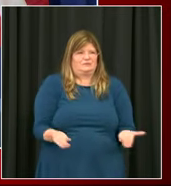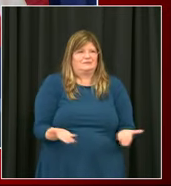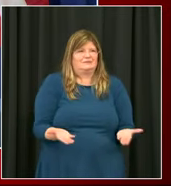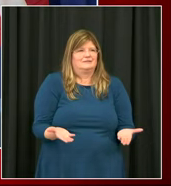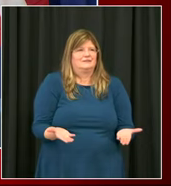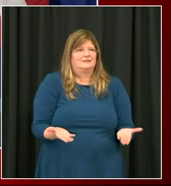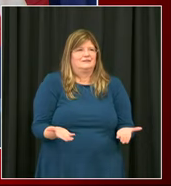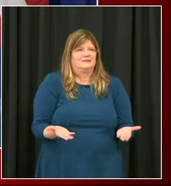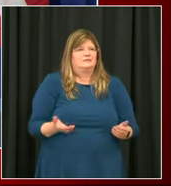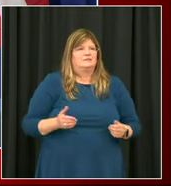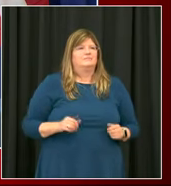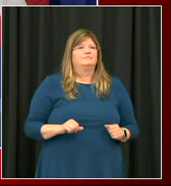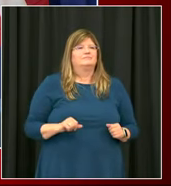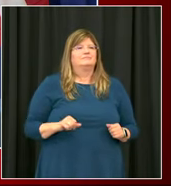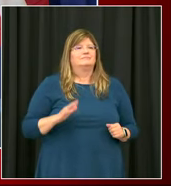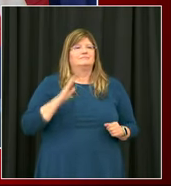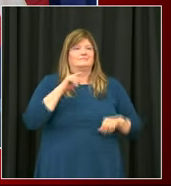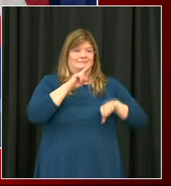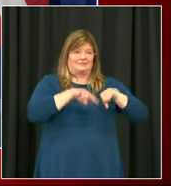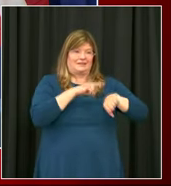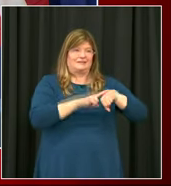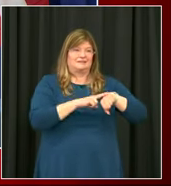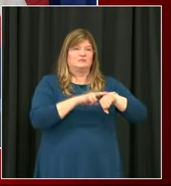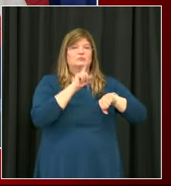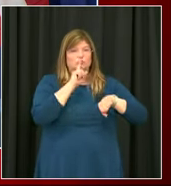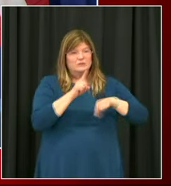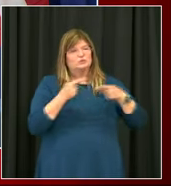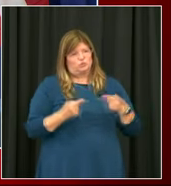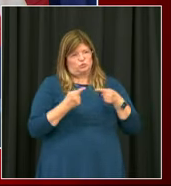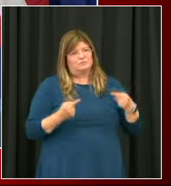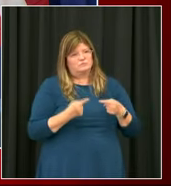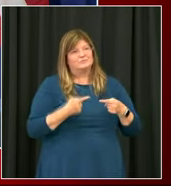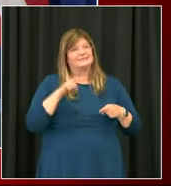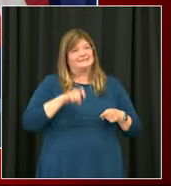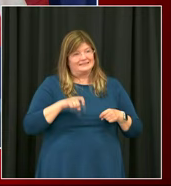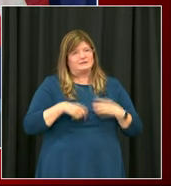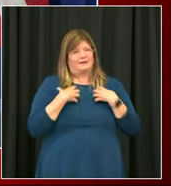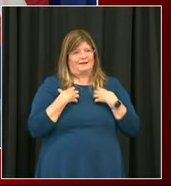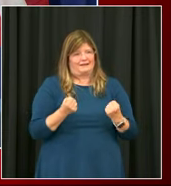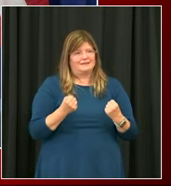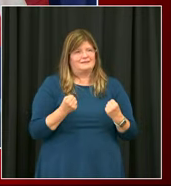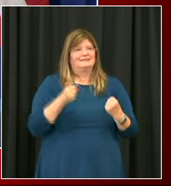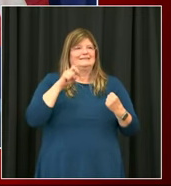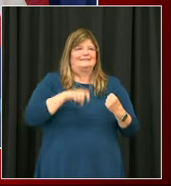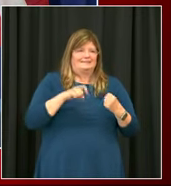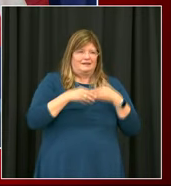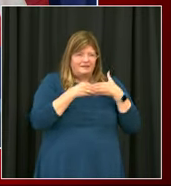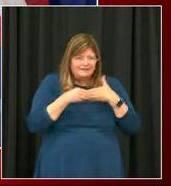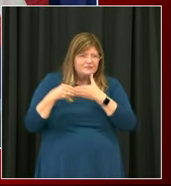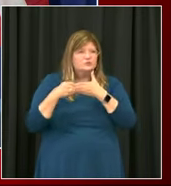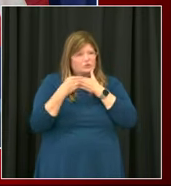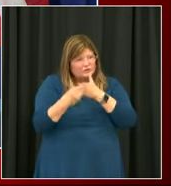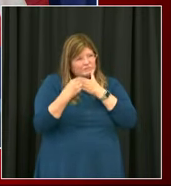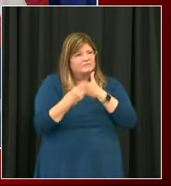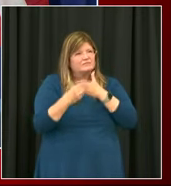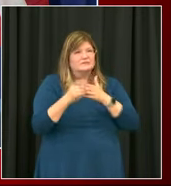that our nation is hurting. It's in need of healing and leadership at all levels. All the way from the